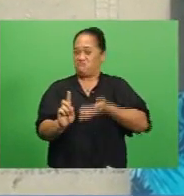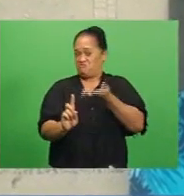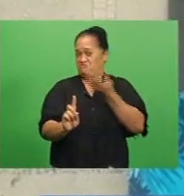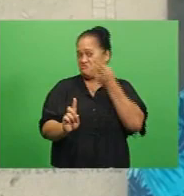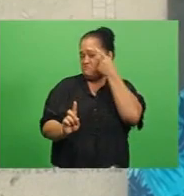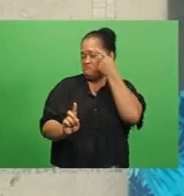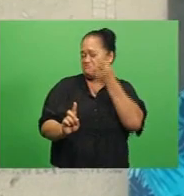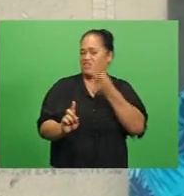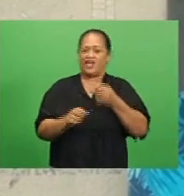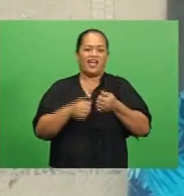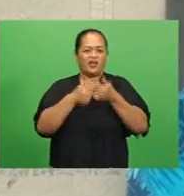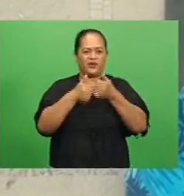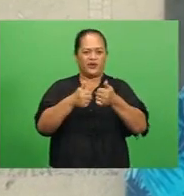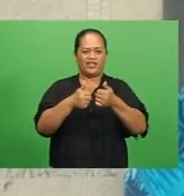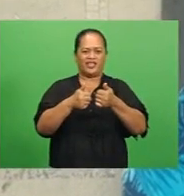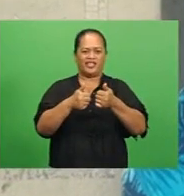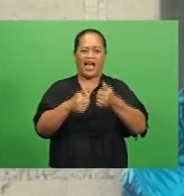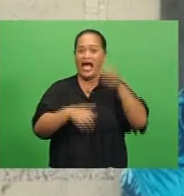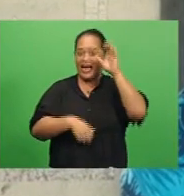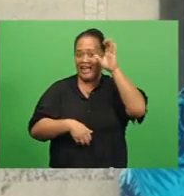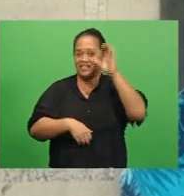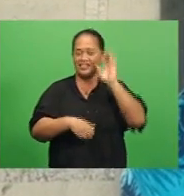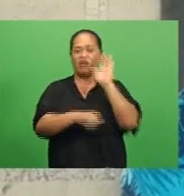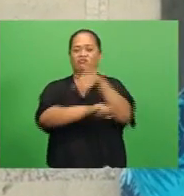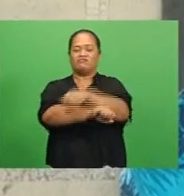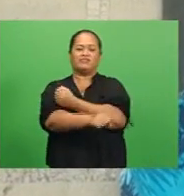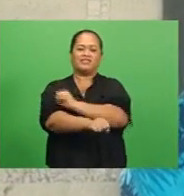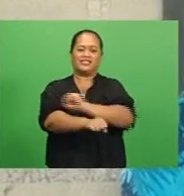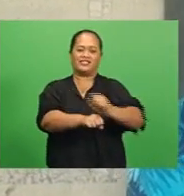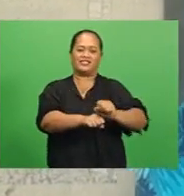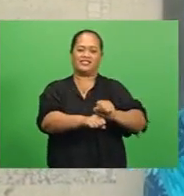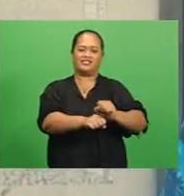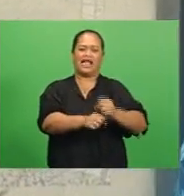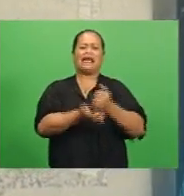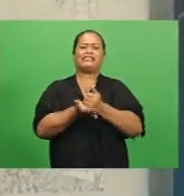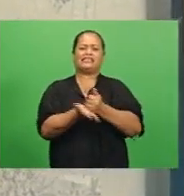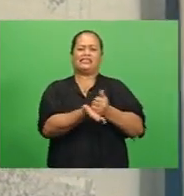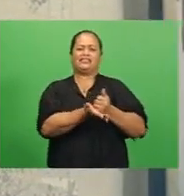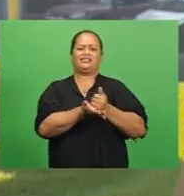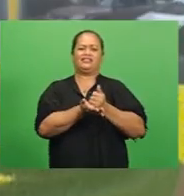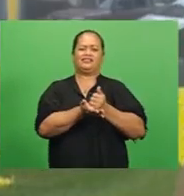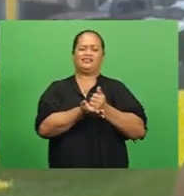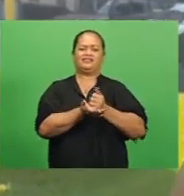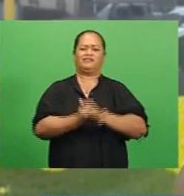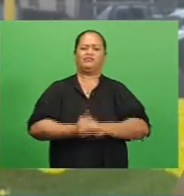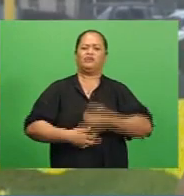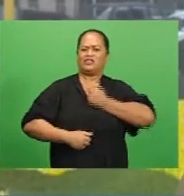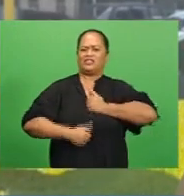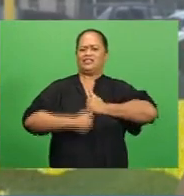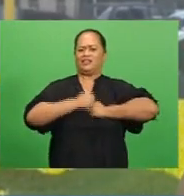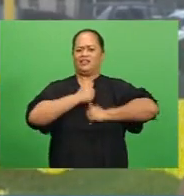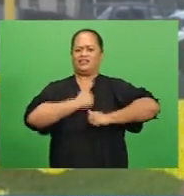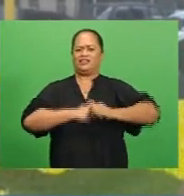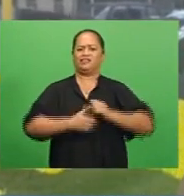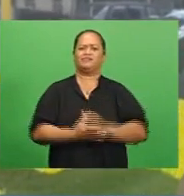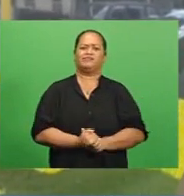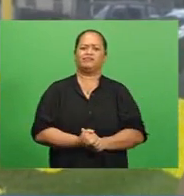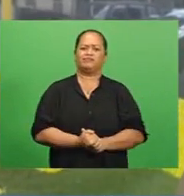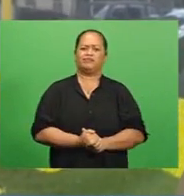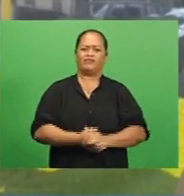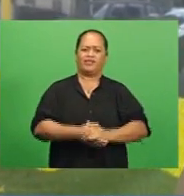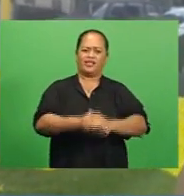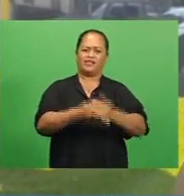countries from overseas are giving us assistance at this time of struggle. It is very good that